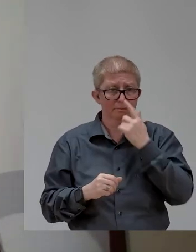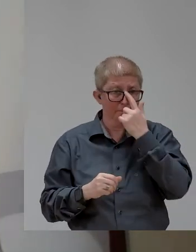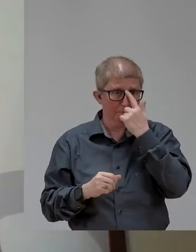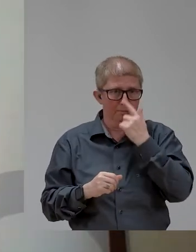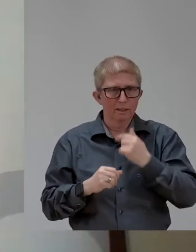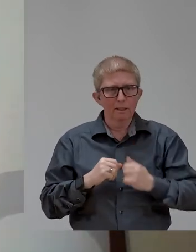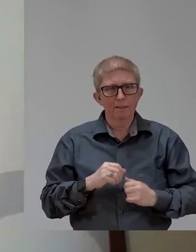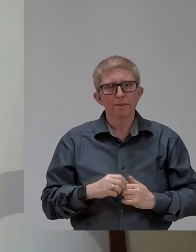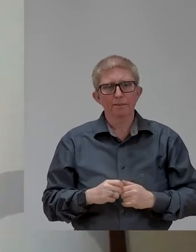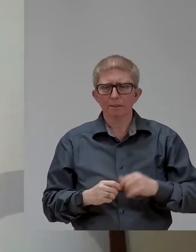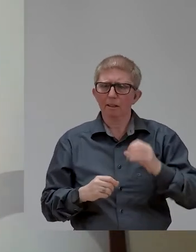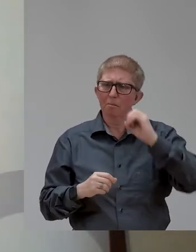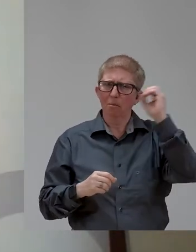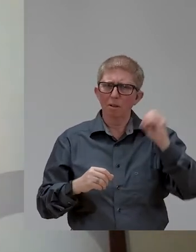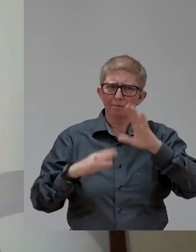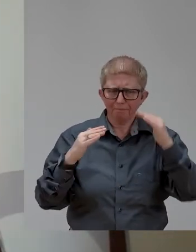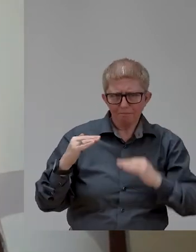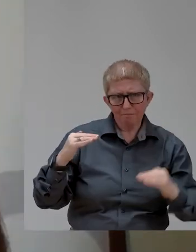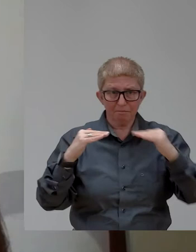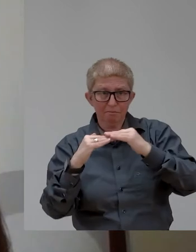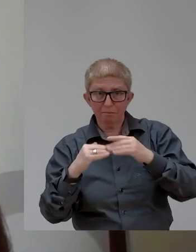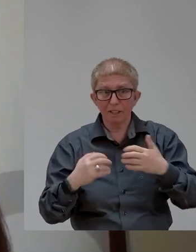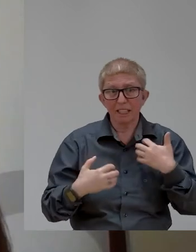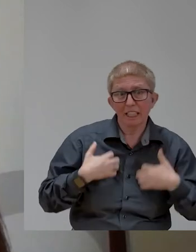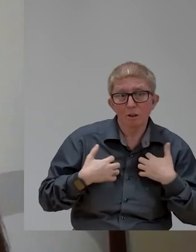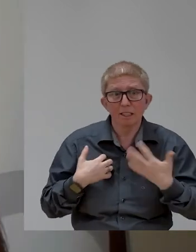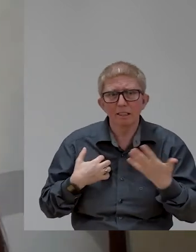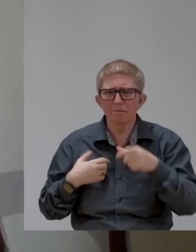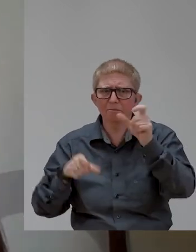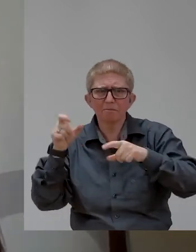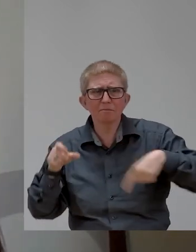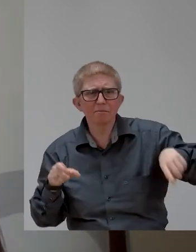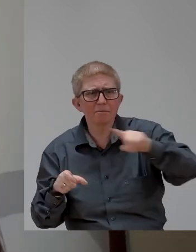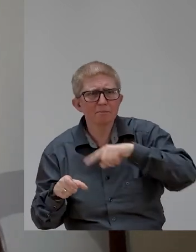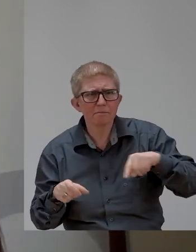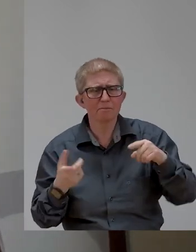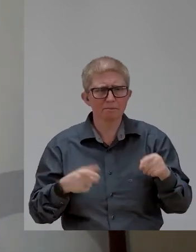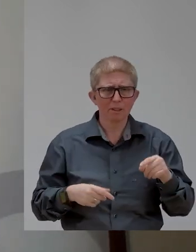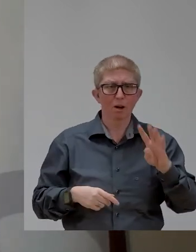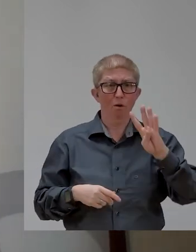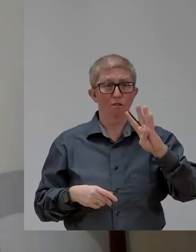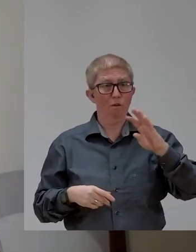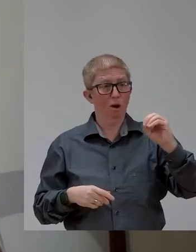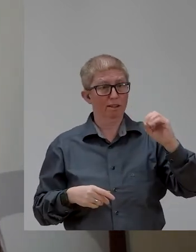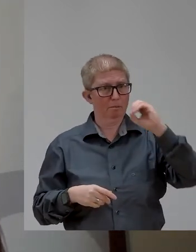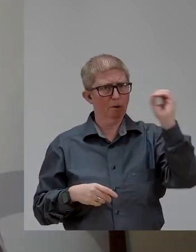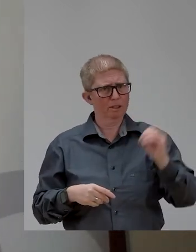assesses, trains, and certifies companies as inclusive. And I have to say, they're all,